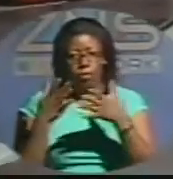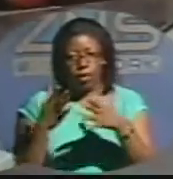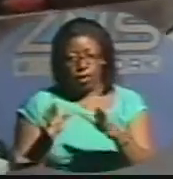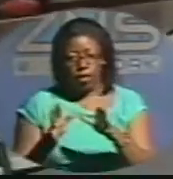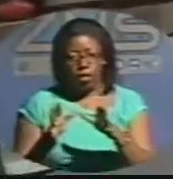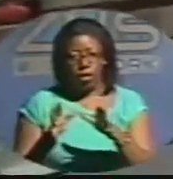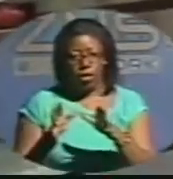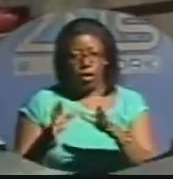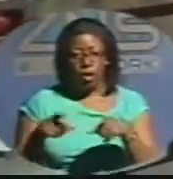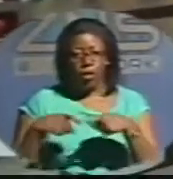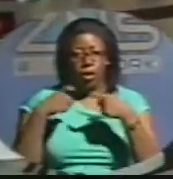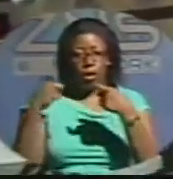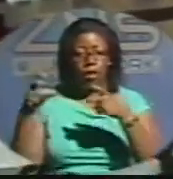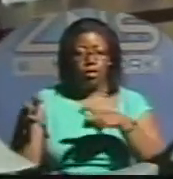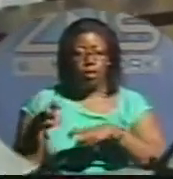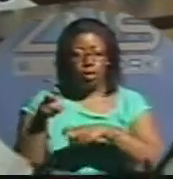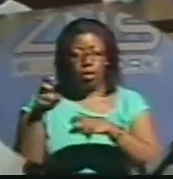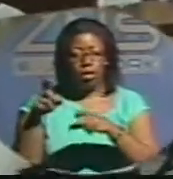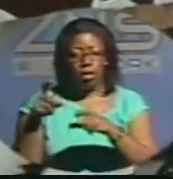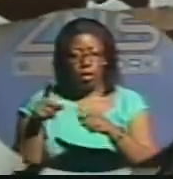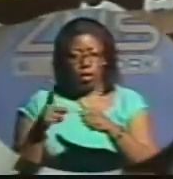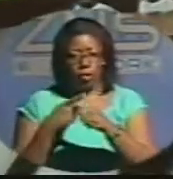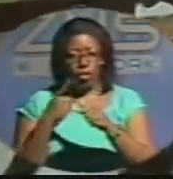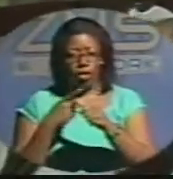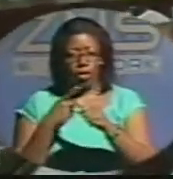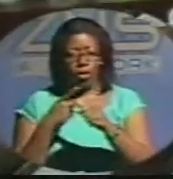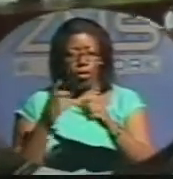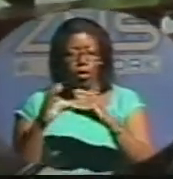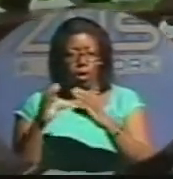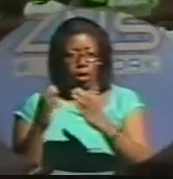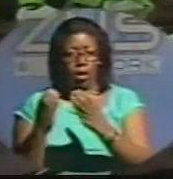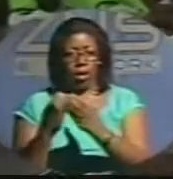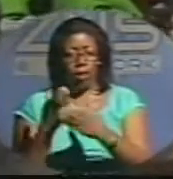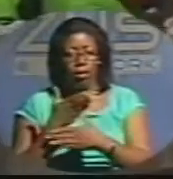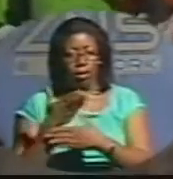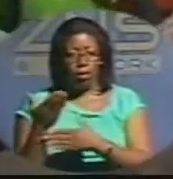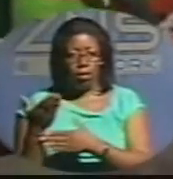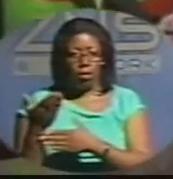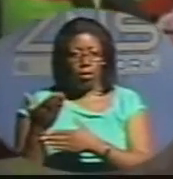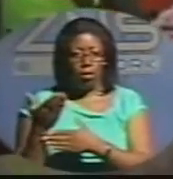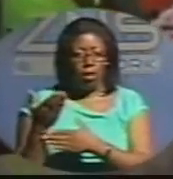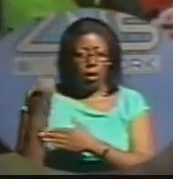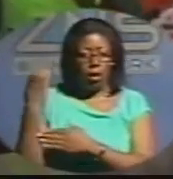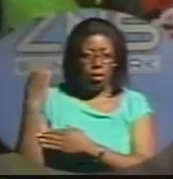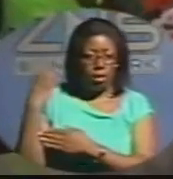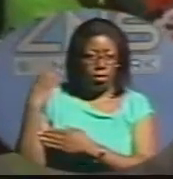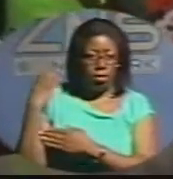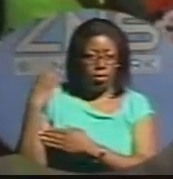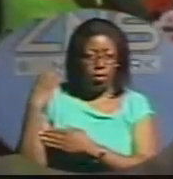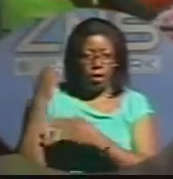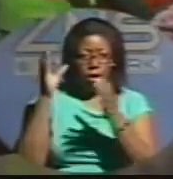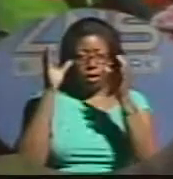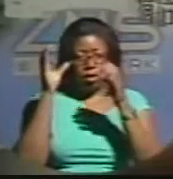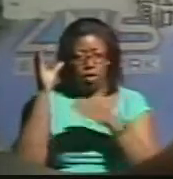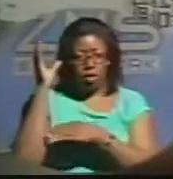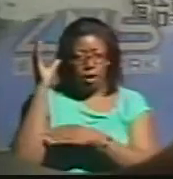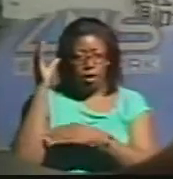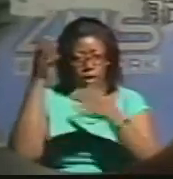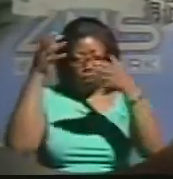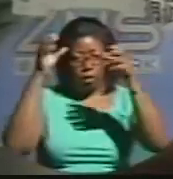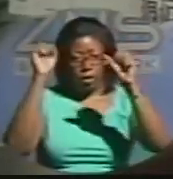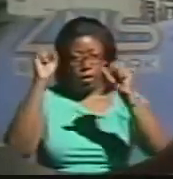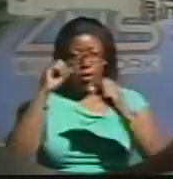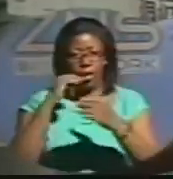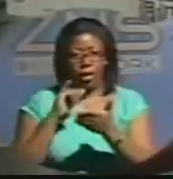tourists first-class amenities and state-of-the-art facilities. Executive Vice President Chinese State Construction says the project is